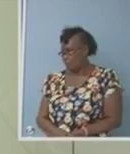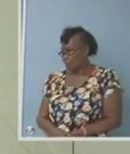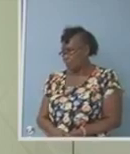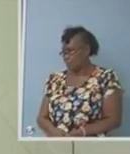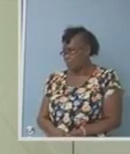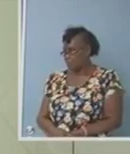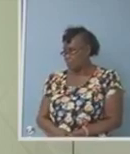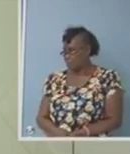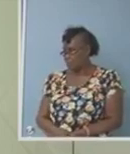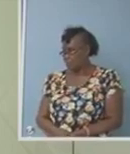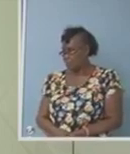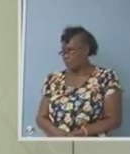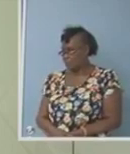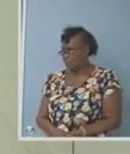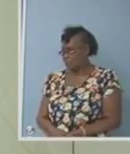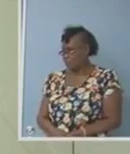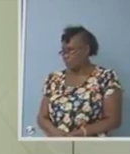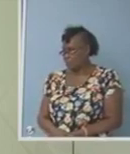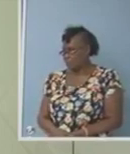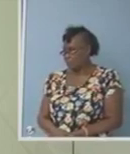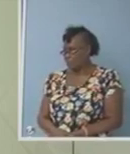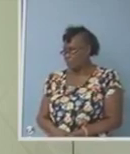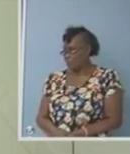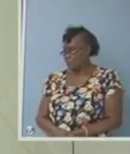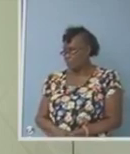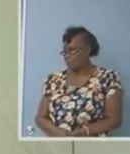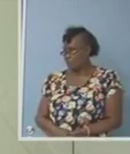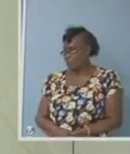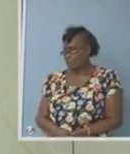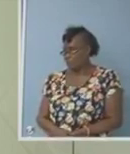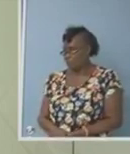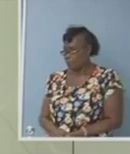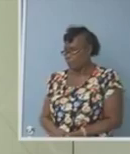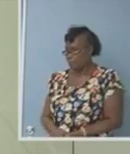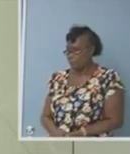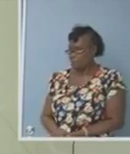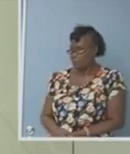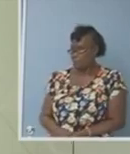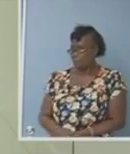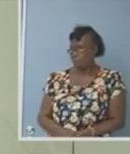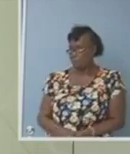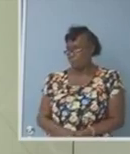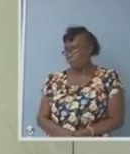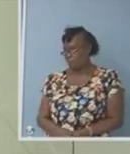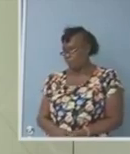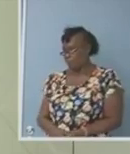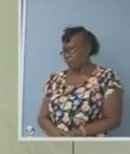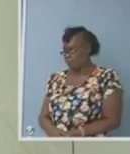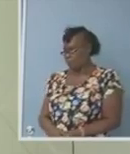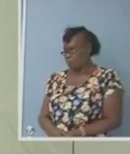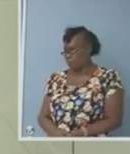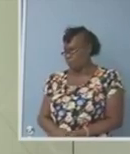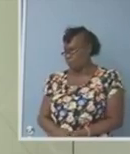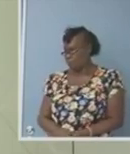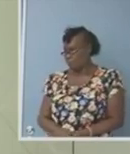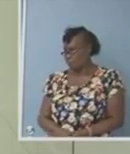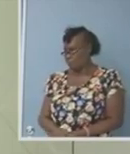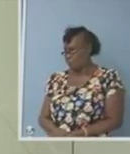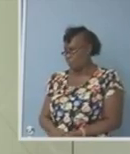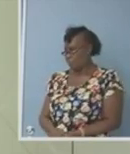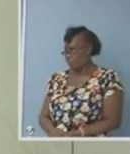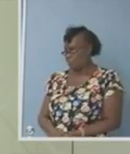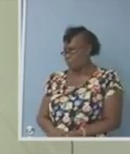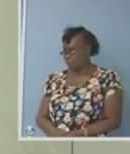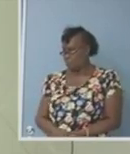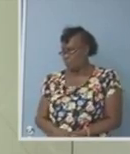Authority. And he has been liaising directly with his counterparts in the Tobago business